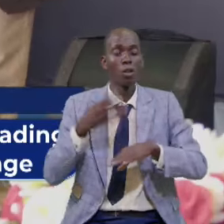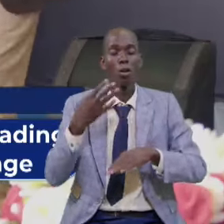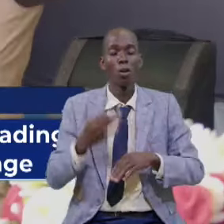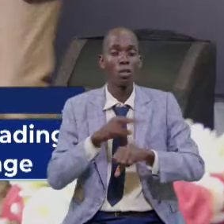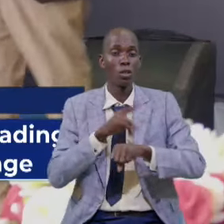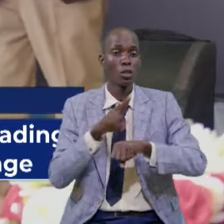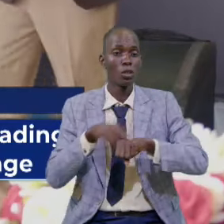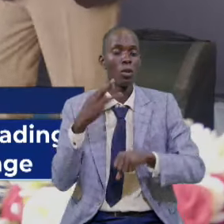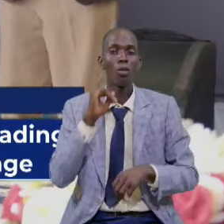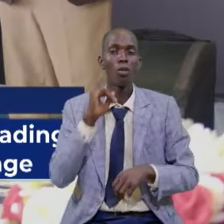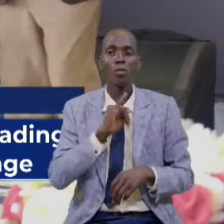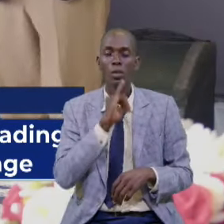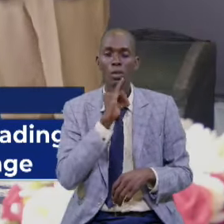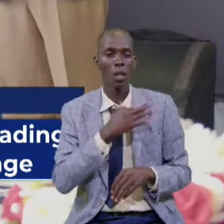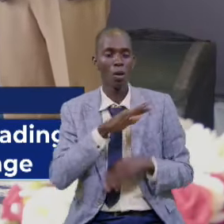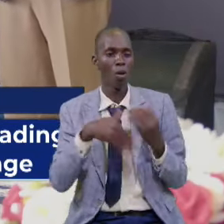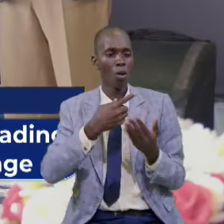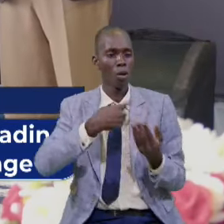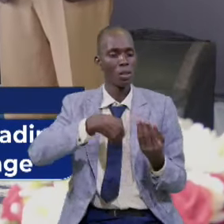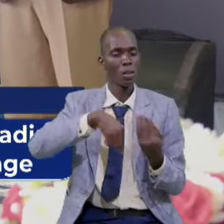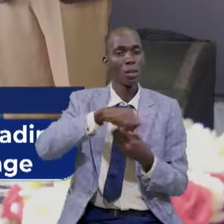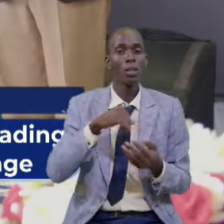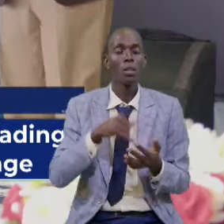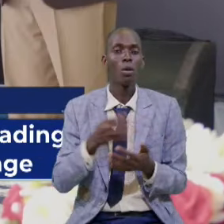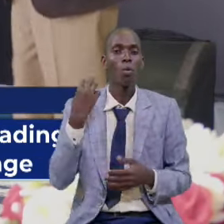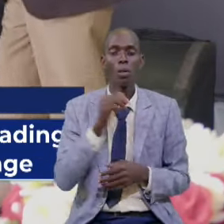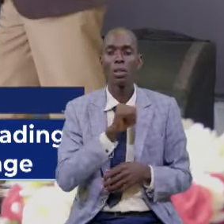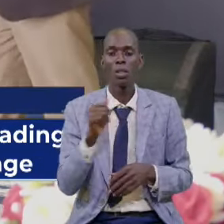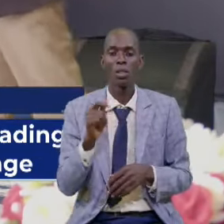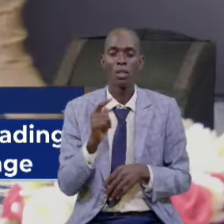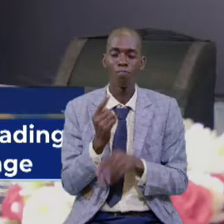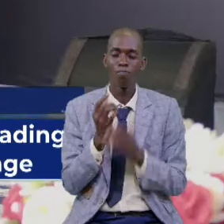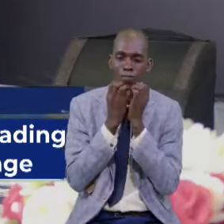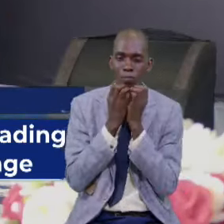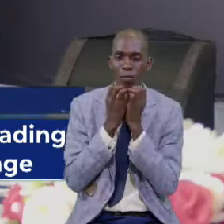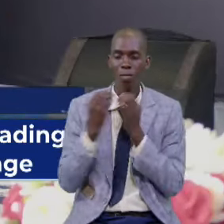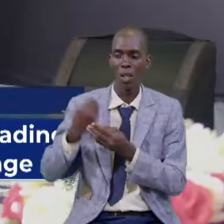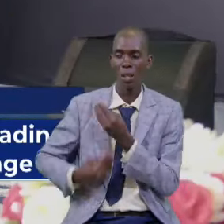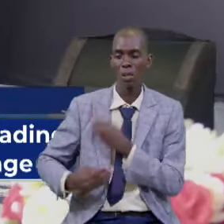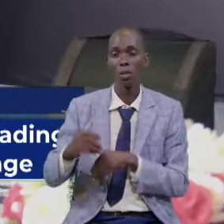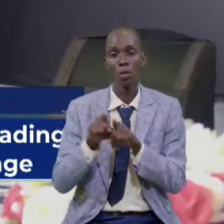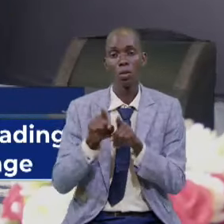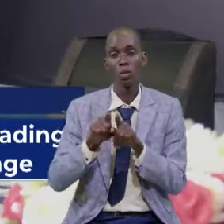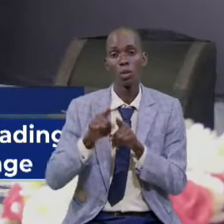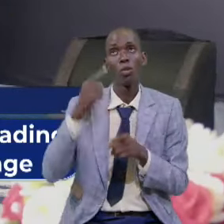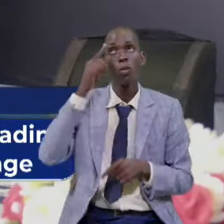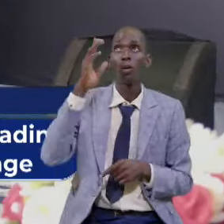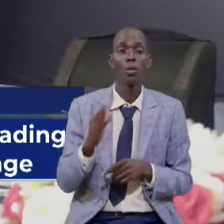was a treasured heritage, even for God. But here comes Goliath,